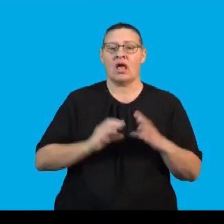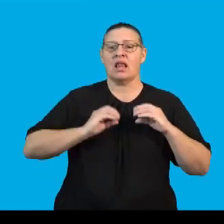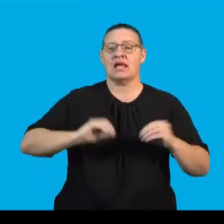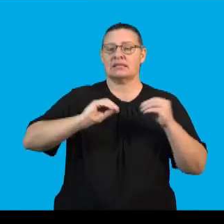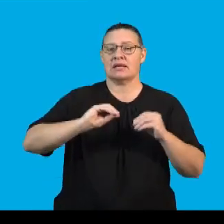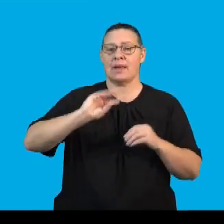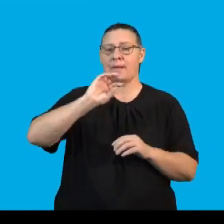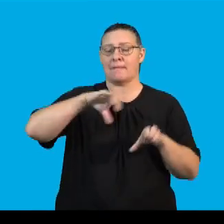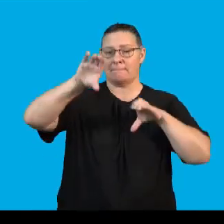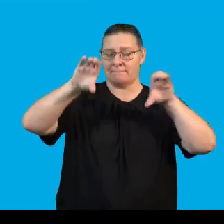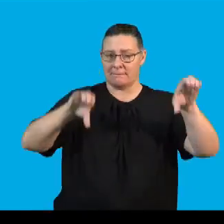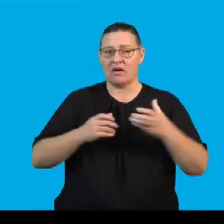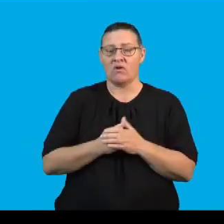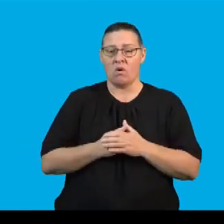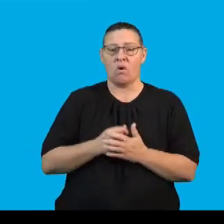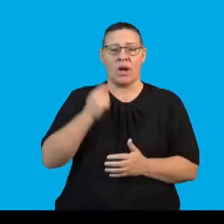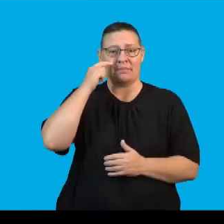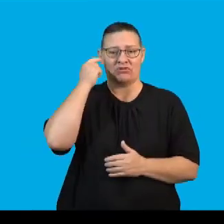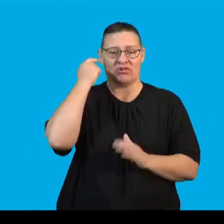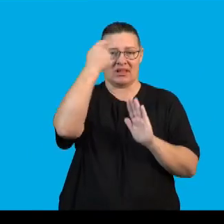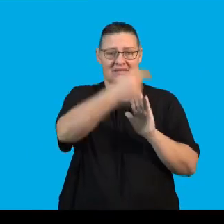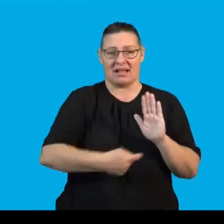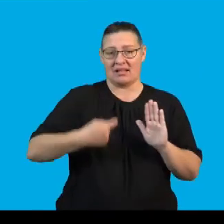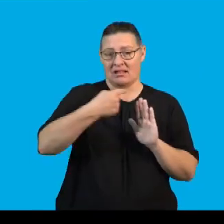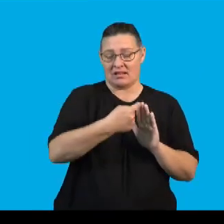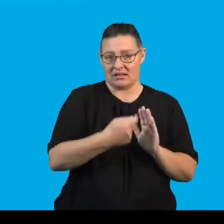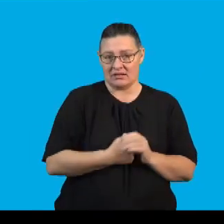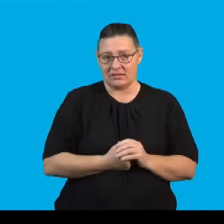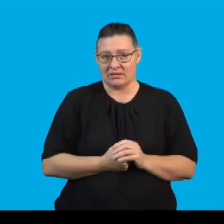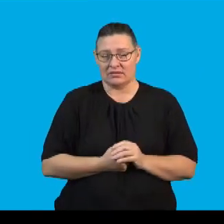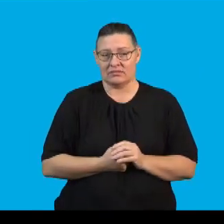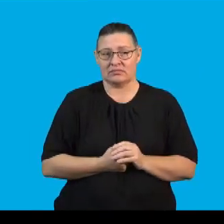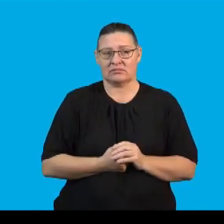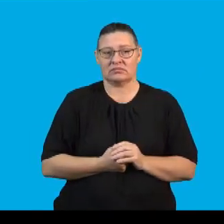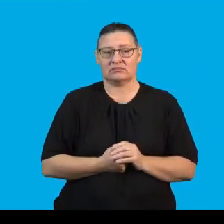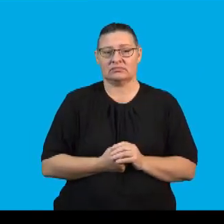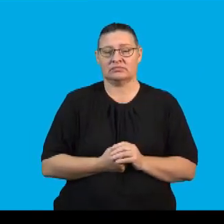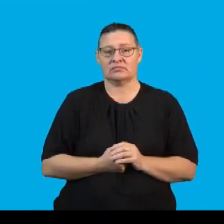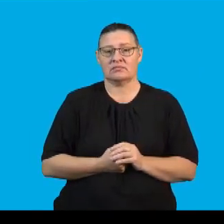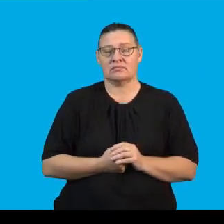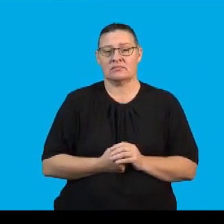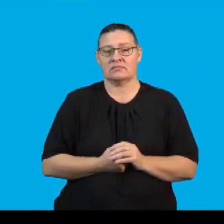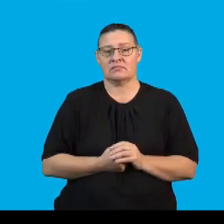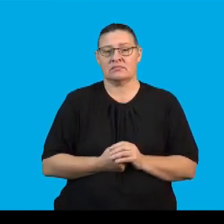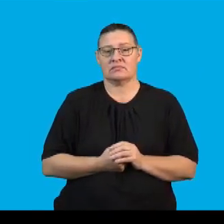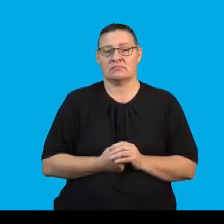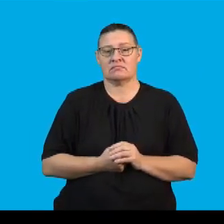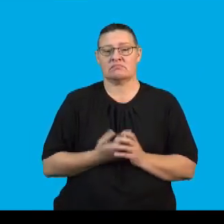This is our lesson map of the menstrual cycle. So basically, these are